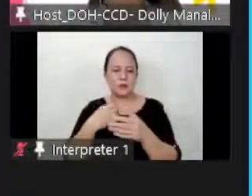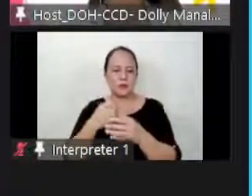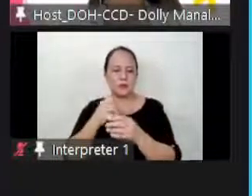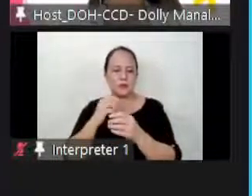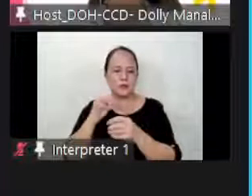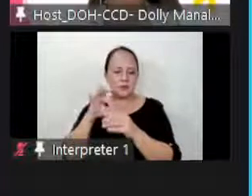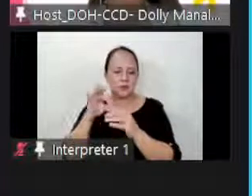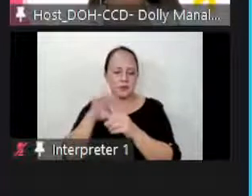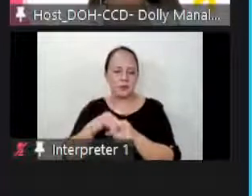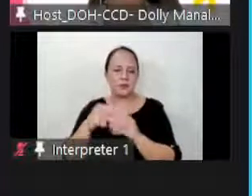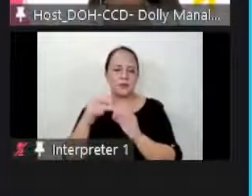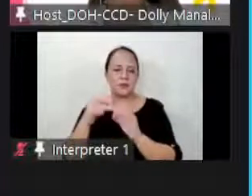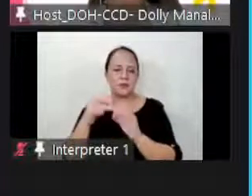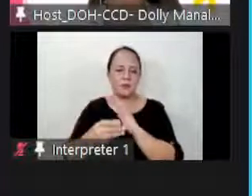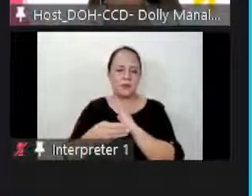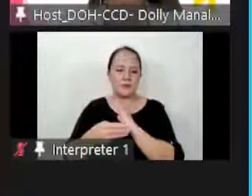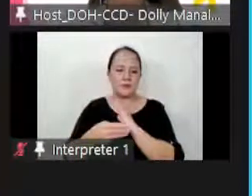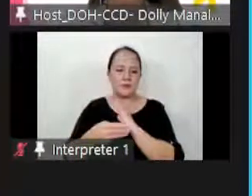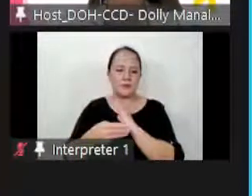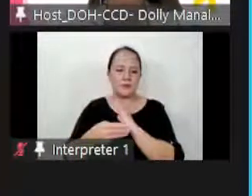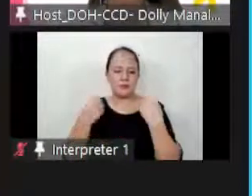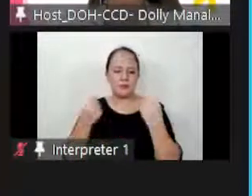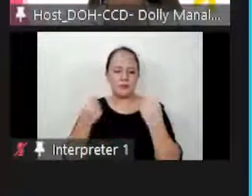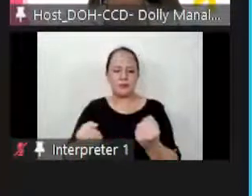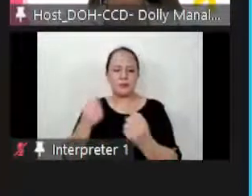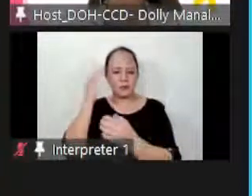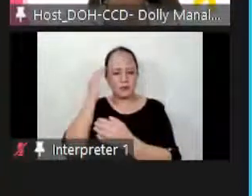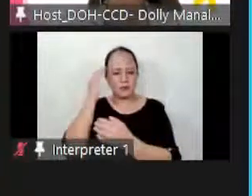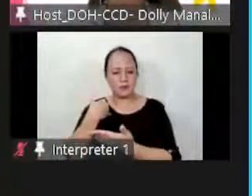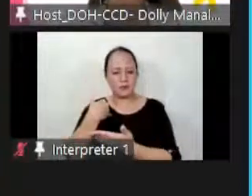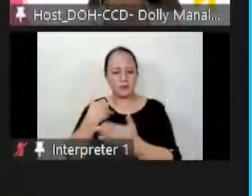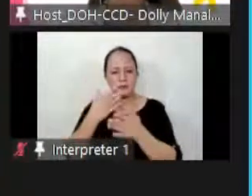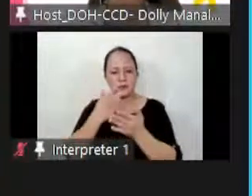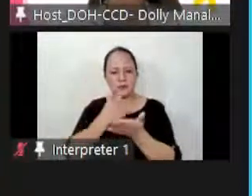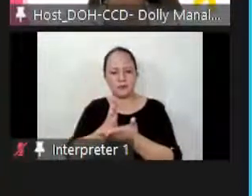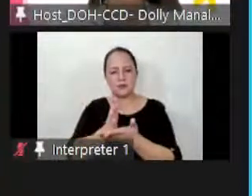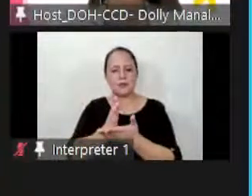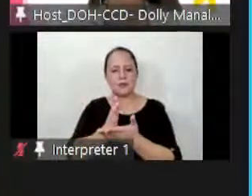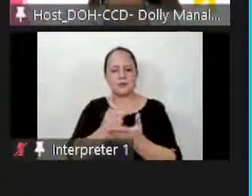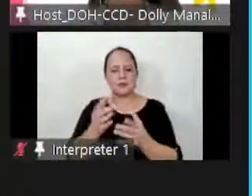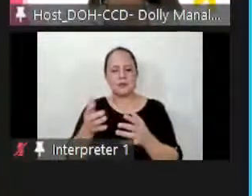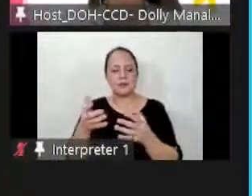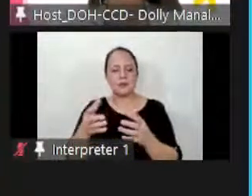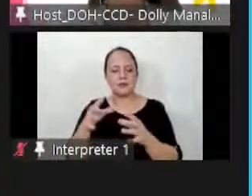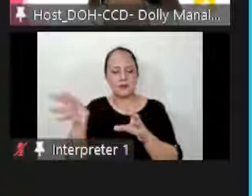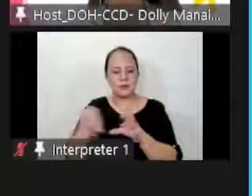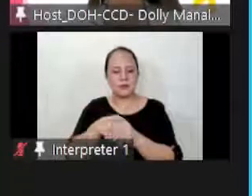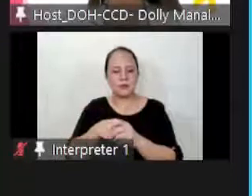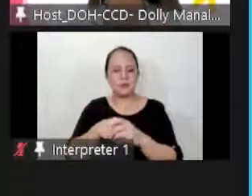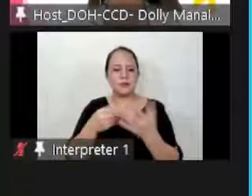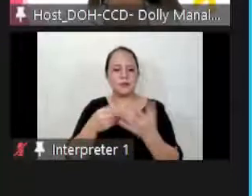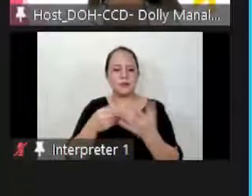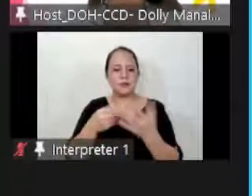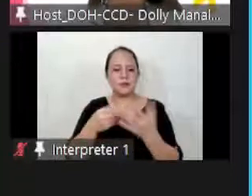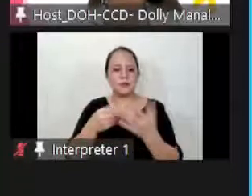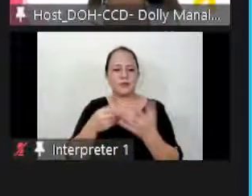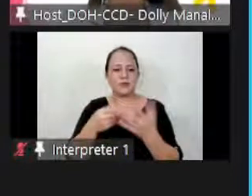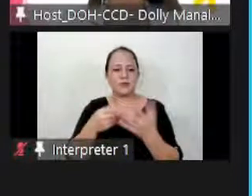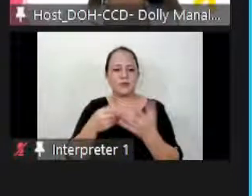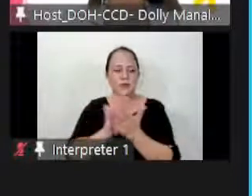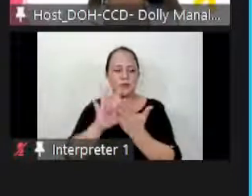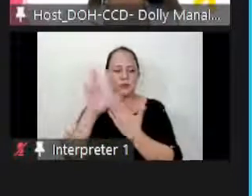and modules on health literacy and rights to be integrated into the existing school curricula